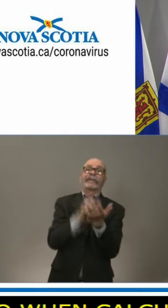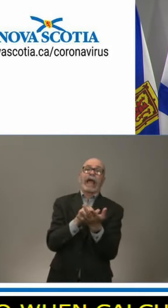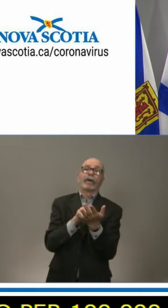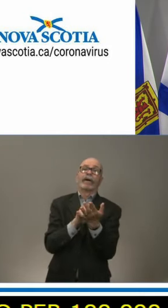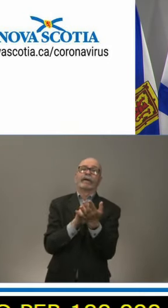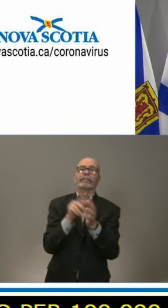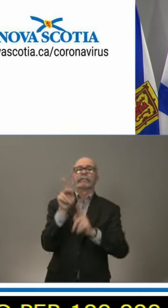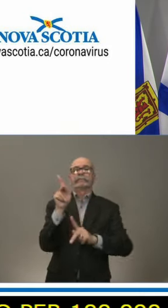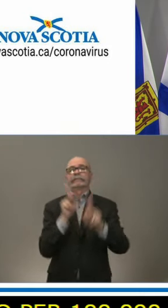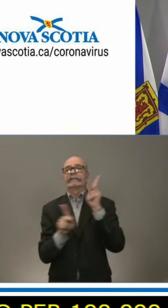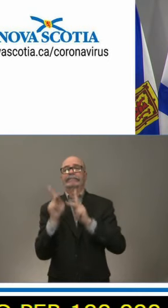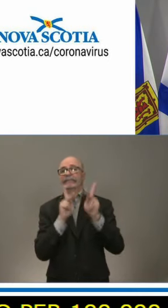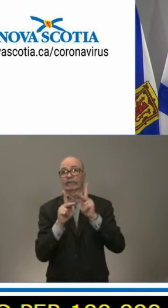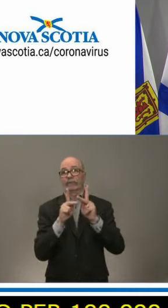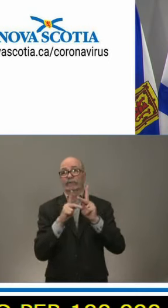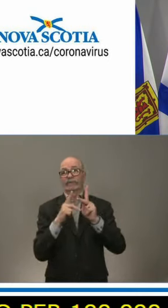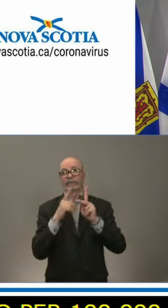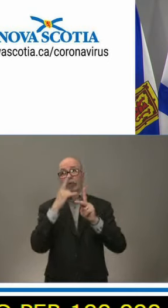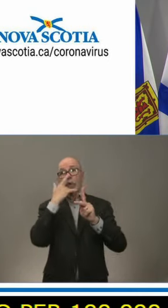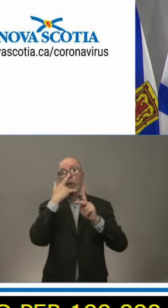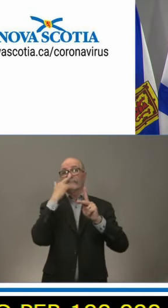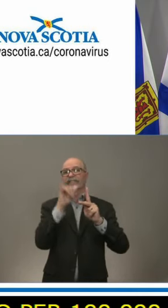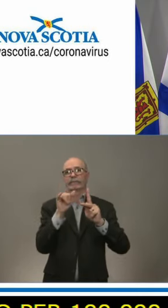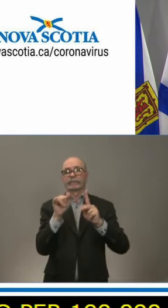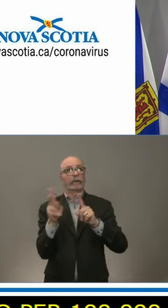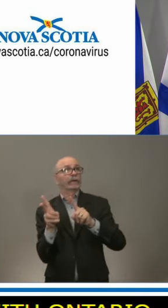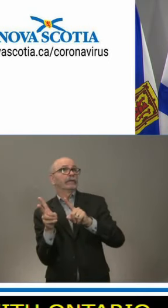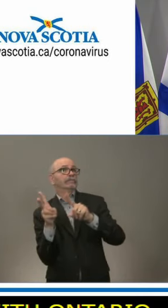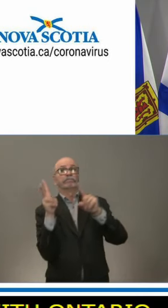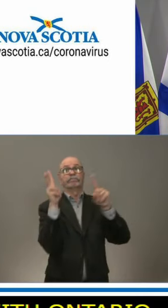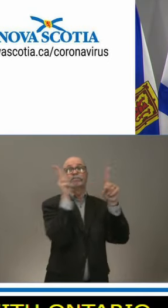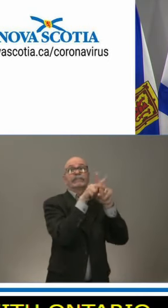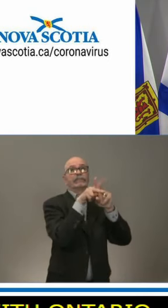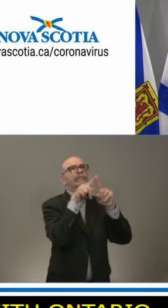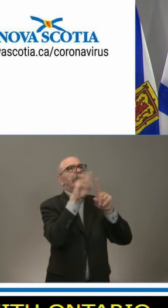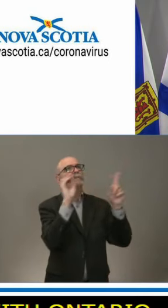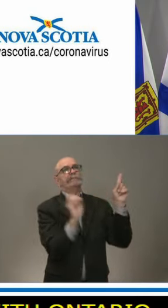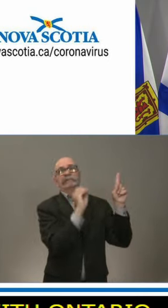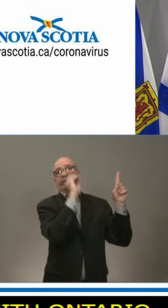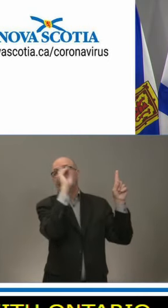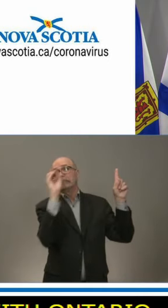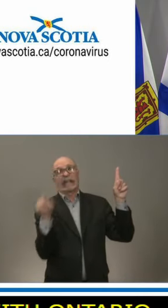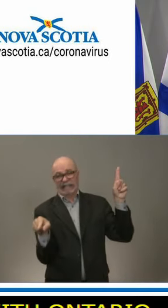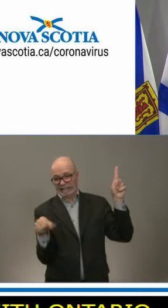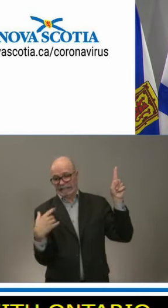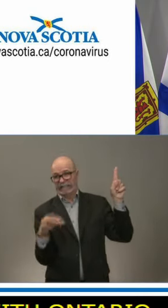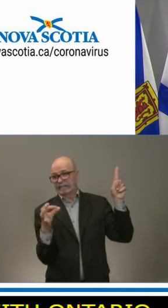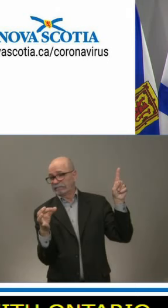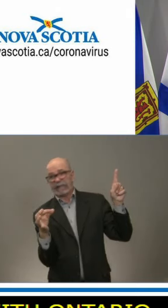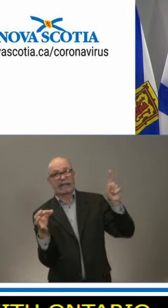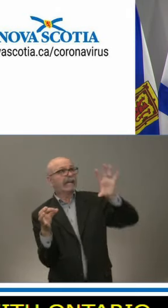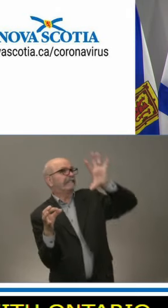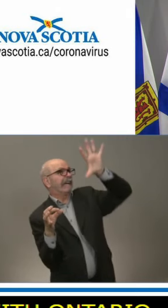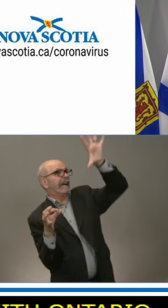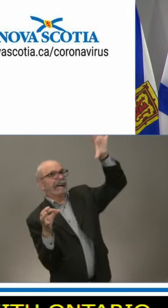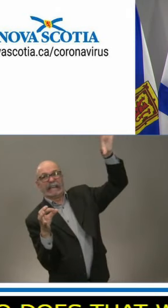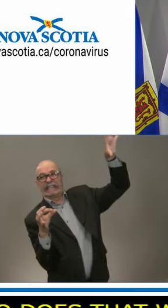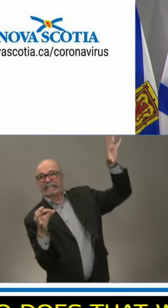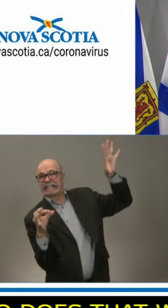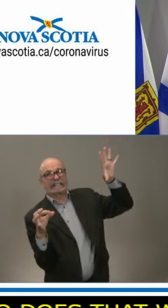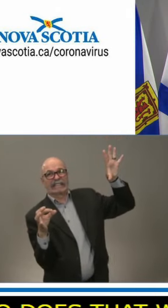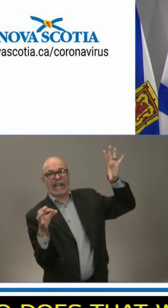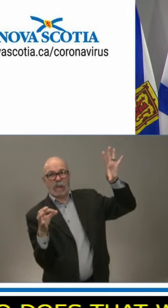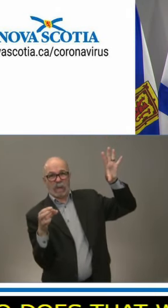As yesterday, and you've mentioned it today too, you said that provinces like Ontario were 2 to 3 weeks ahead of